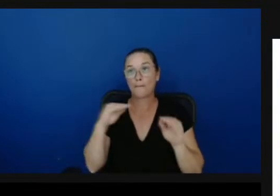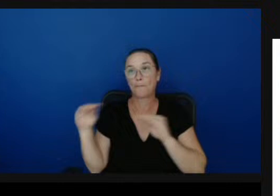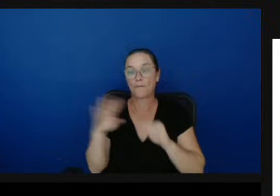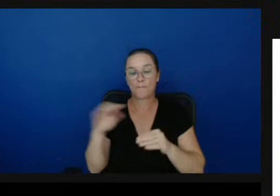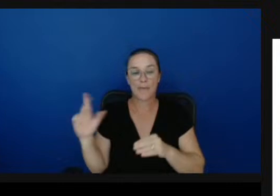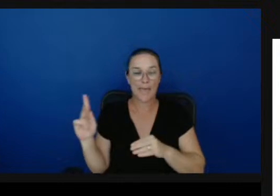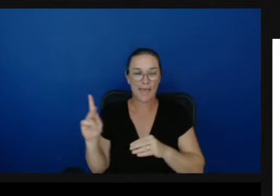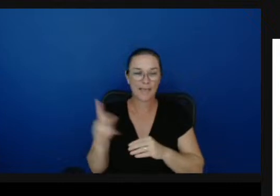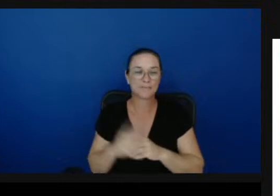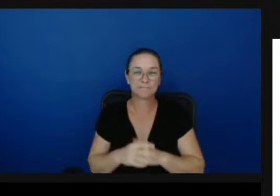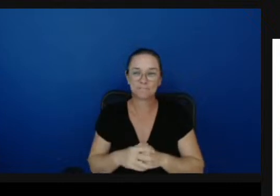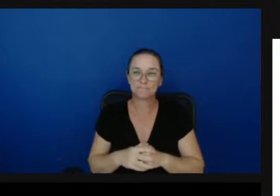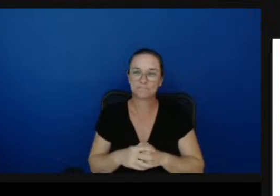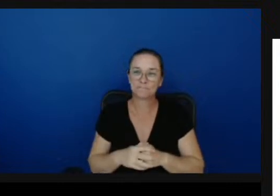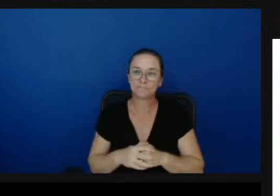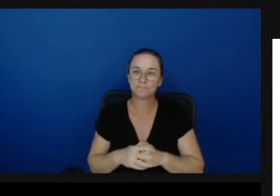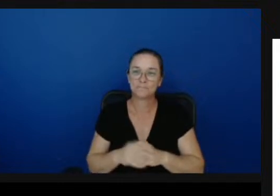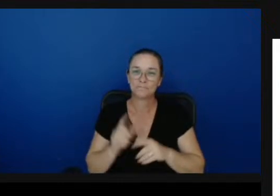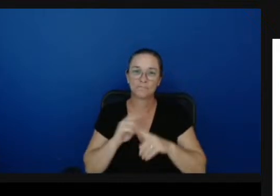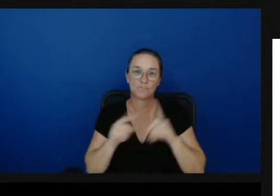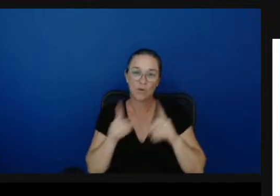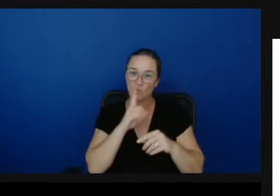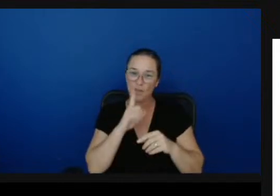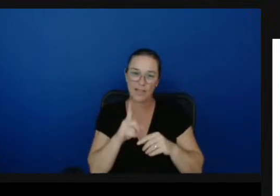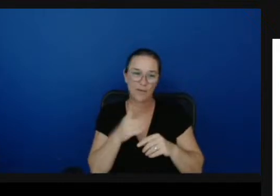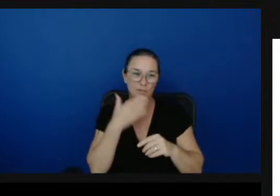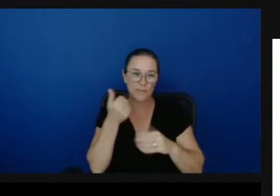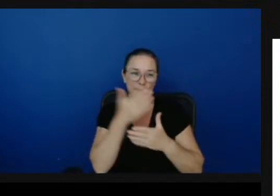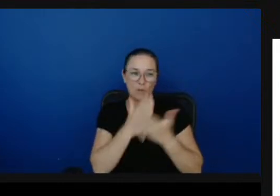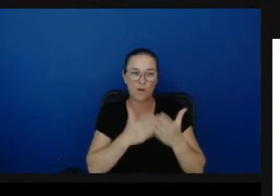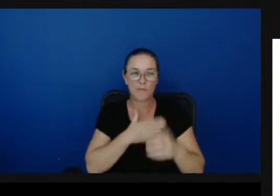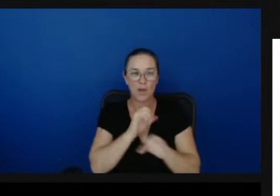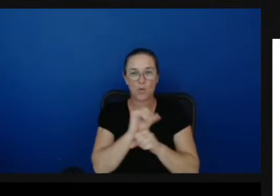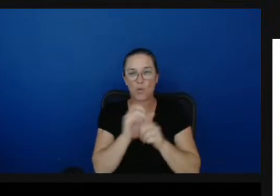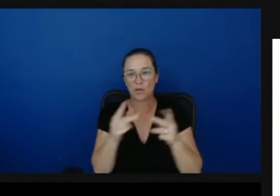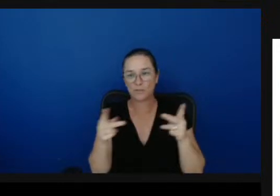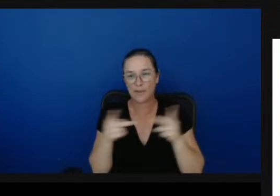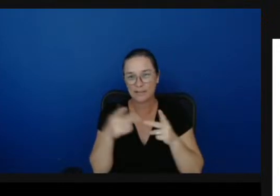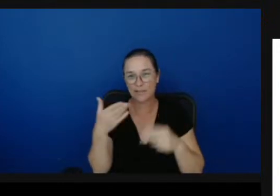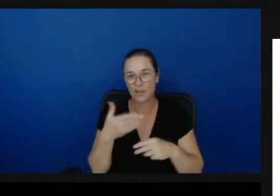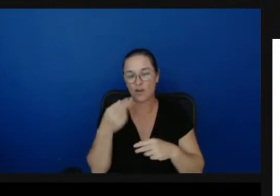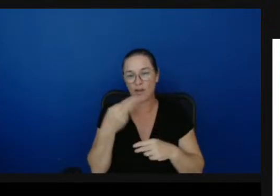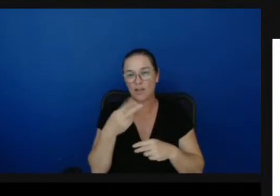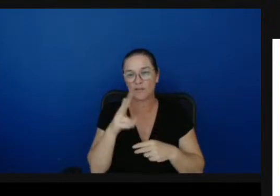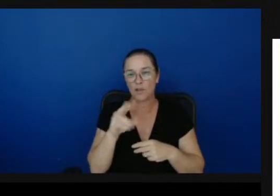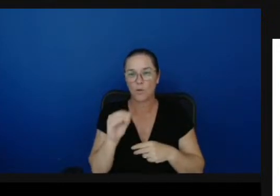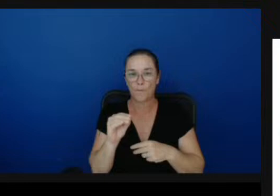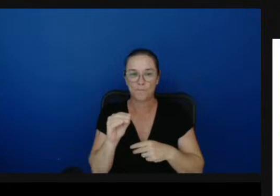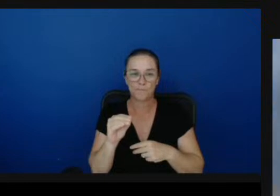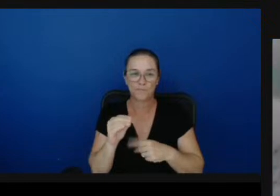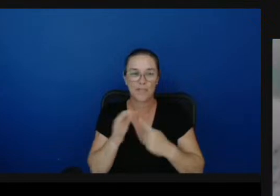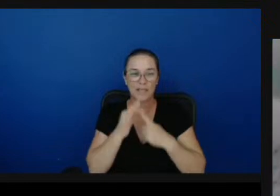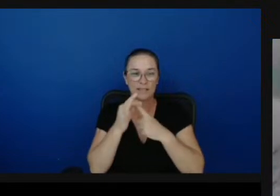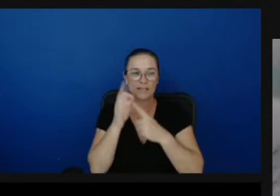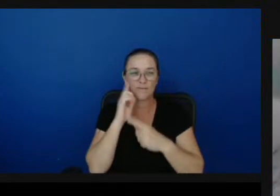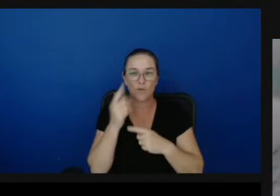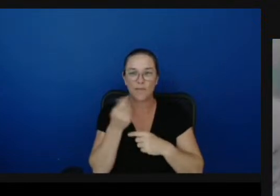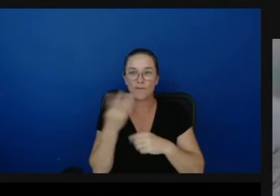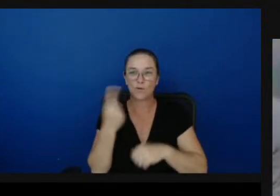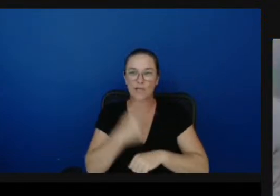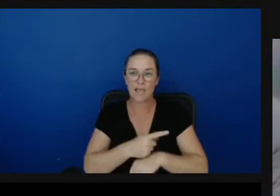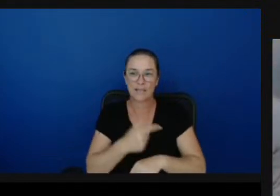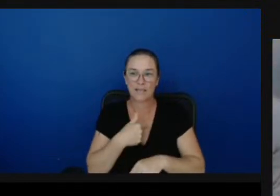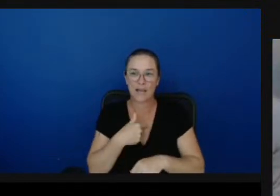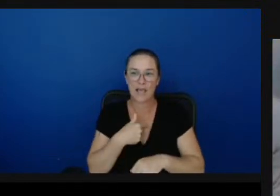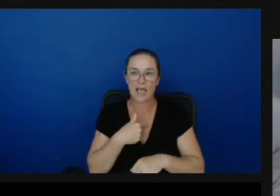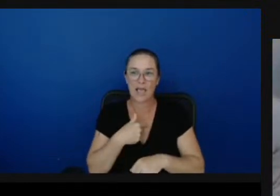really the highlight of my workspace at HVO. Apart from those few days where I was able to